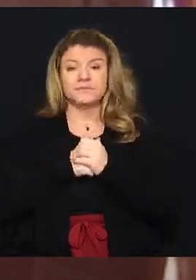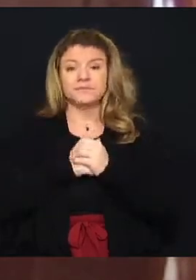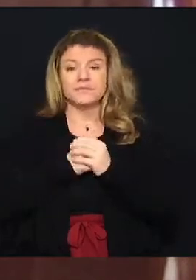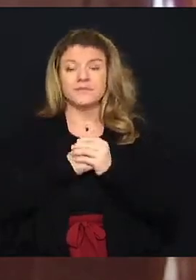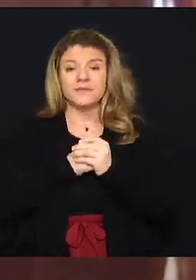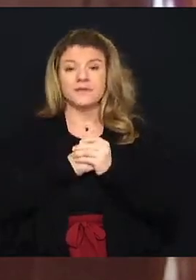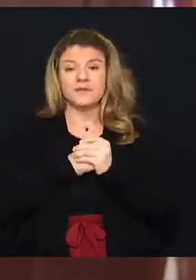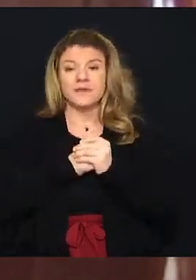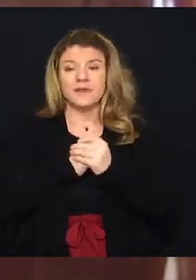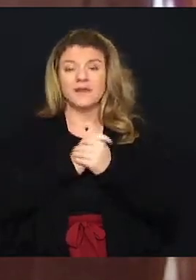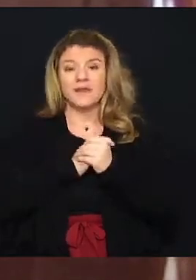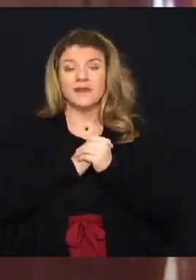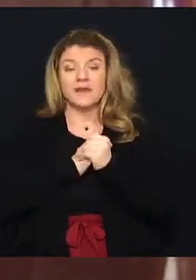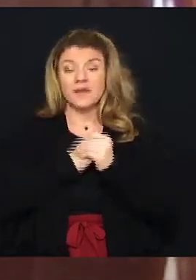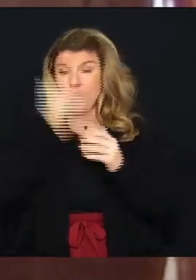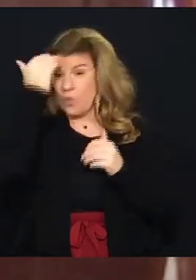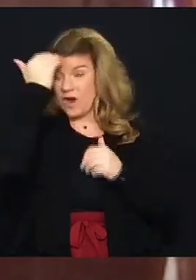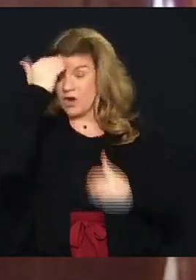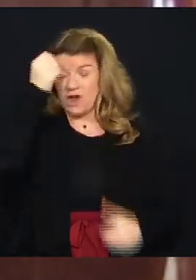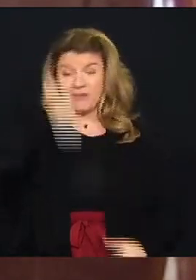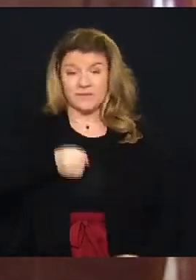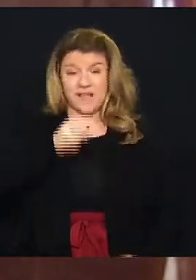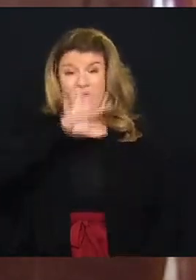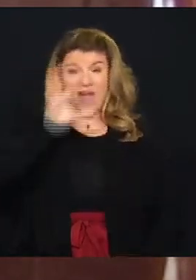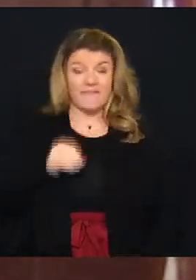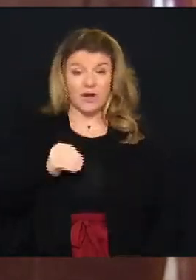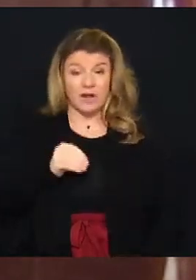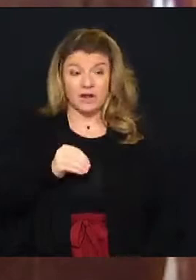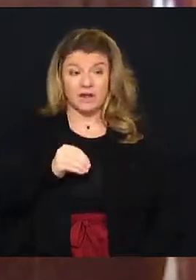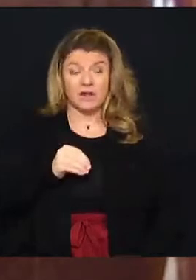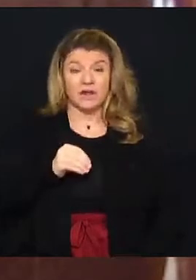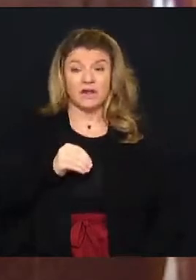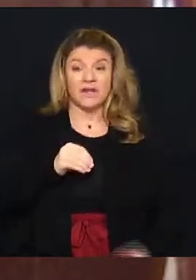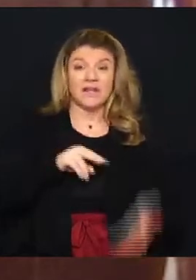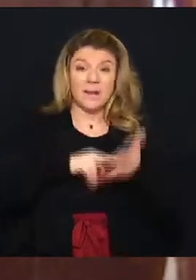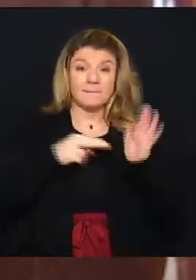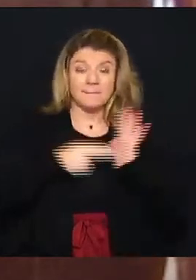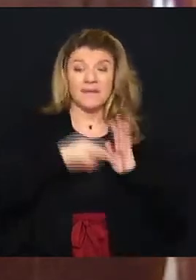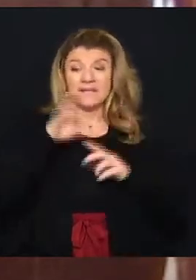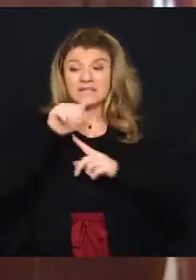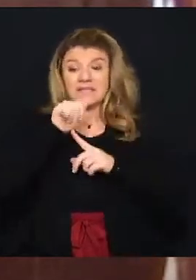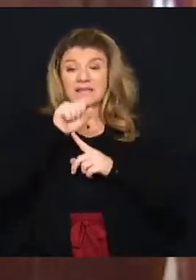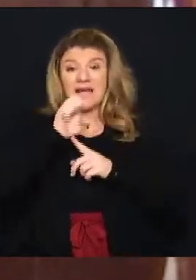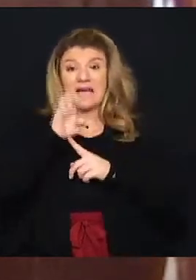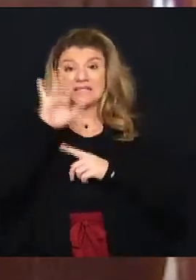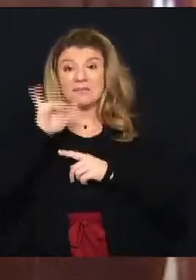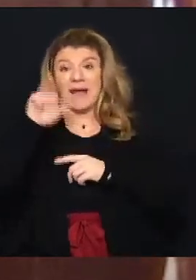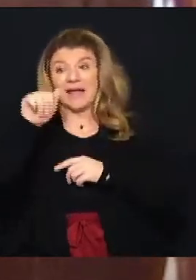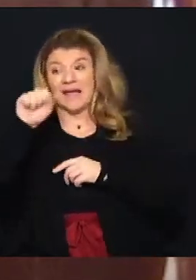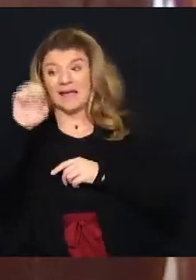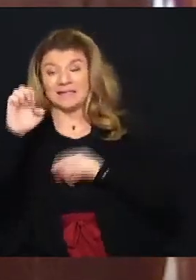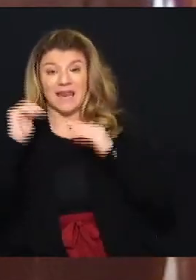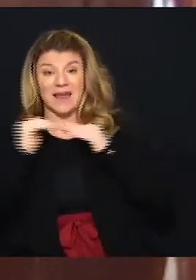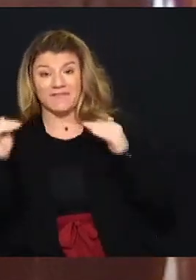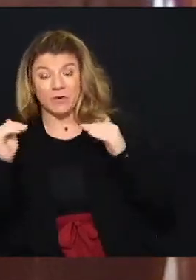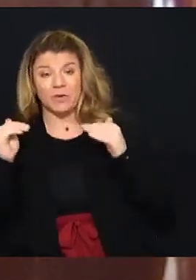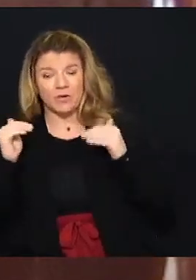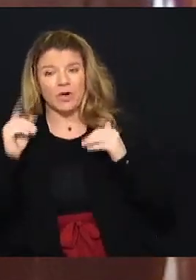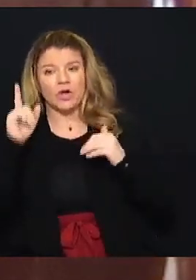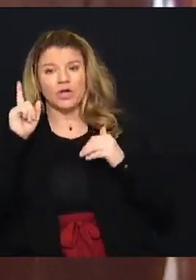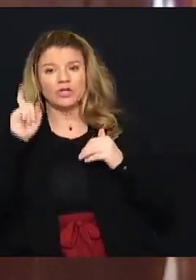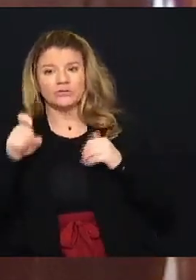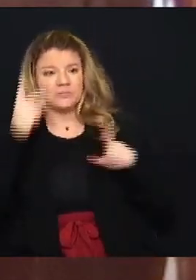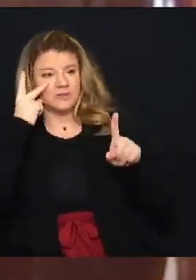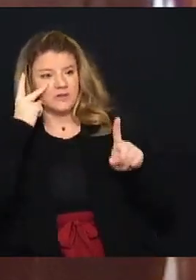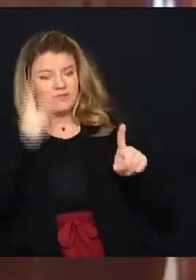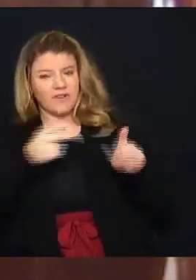we know from South Africa that in a case-by-case level, and that seems to have also been followed in